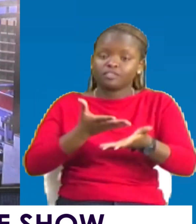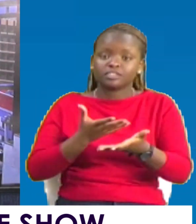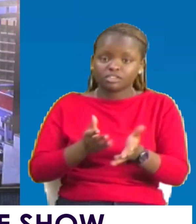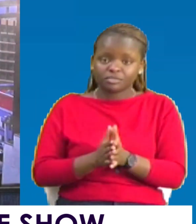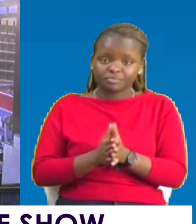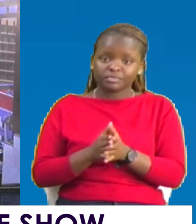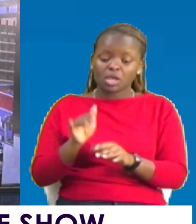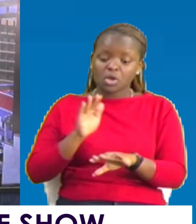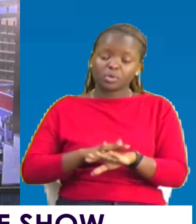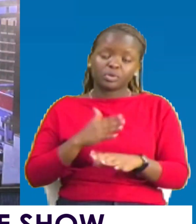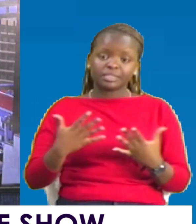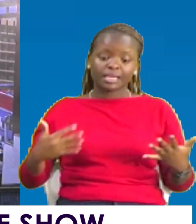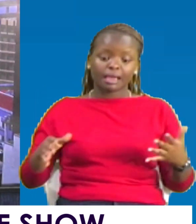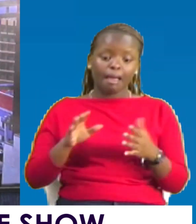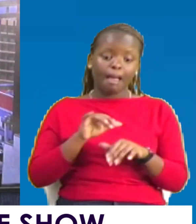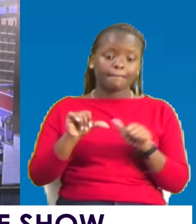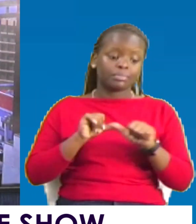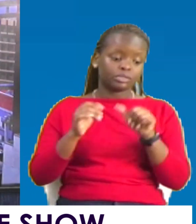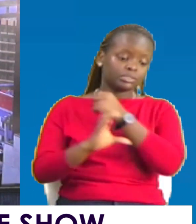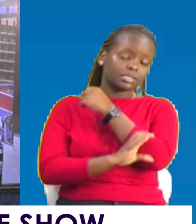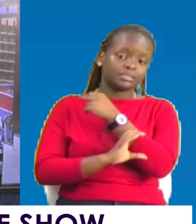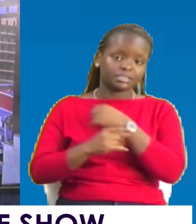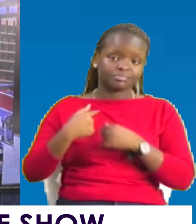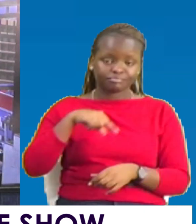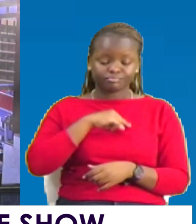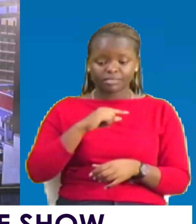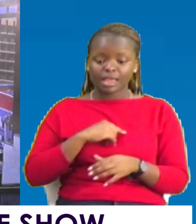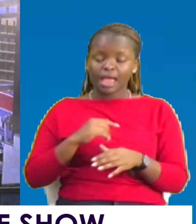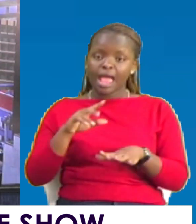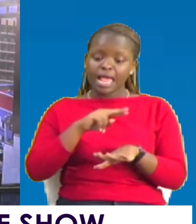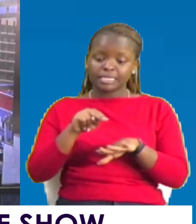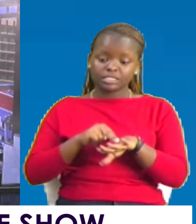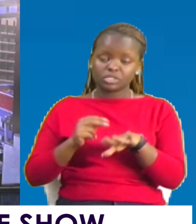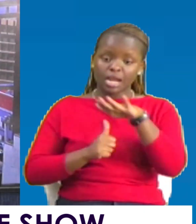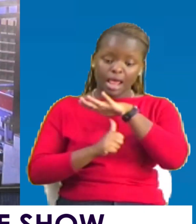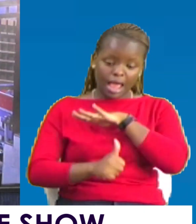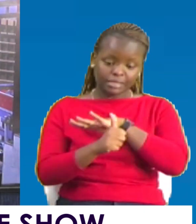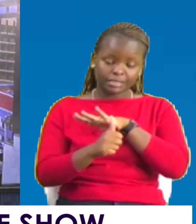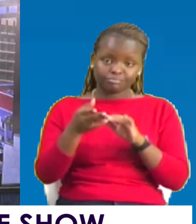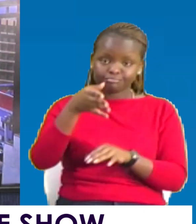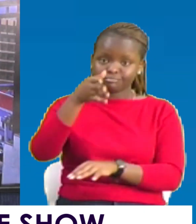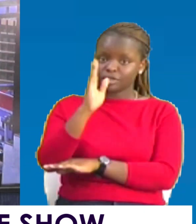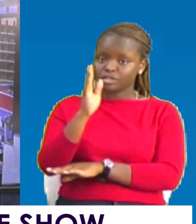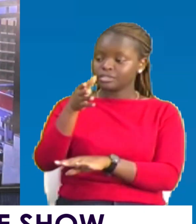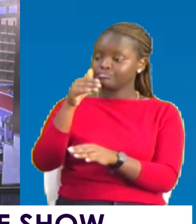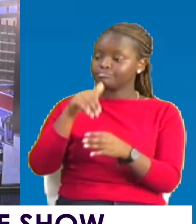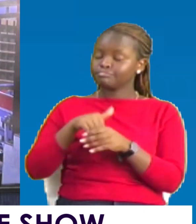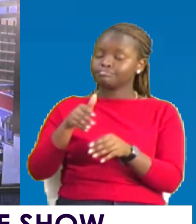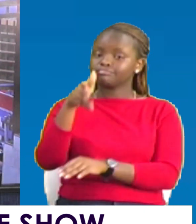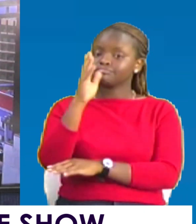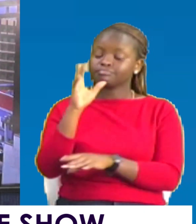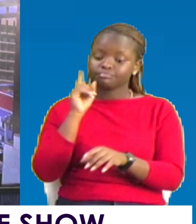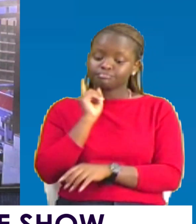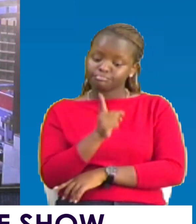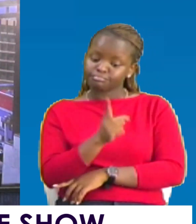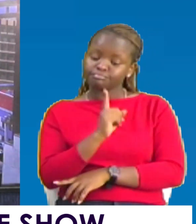thing about our country. We are a nation under God, and in God there is no condemnation. As long as you